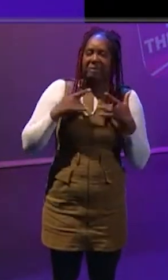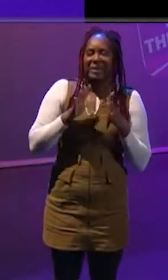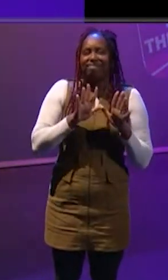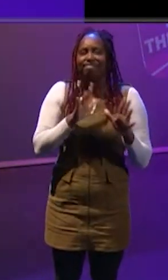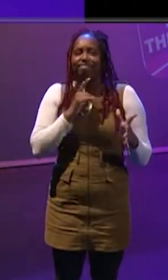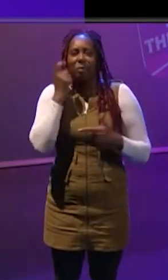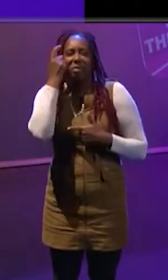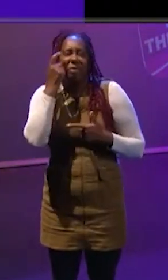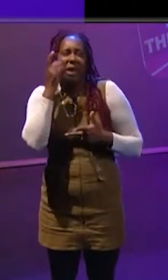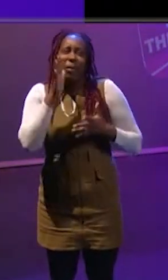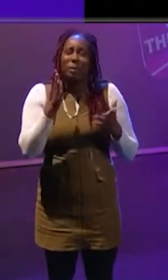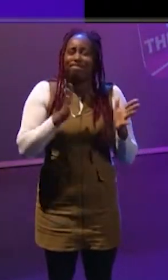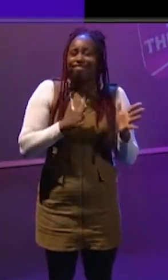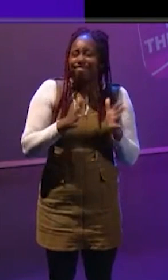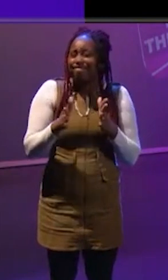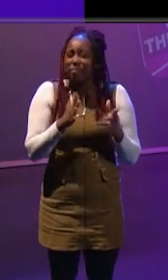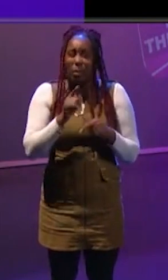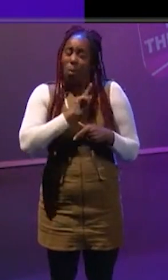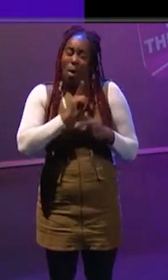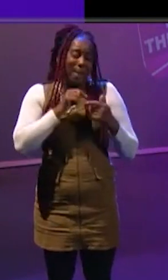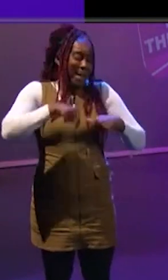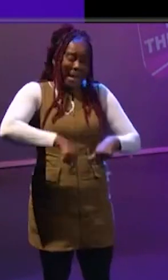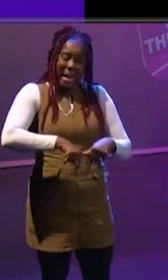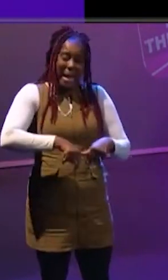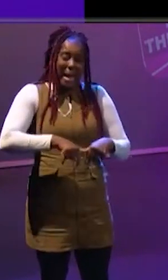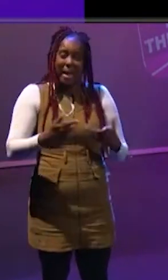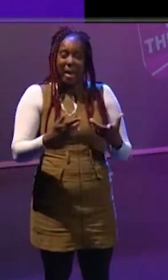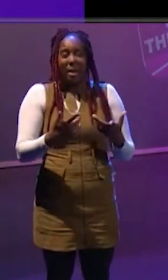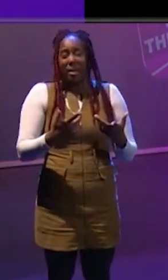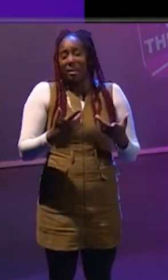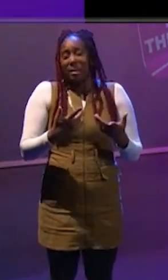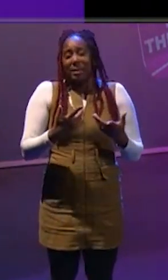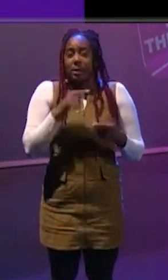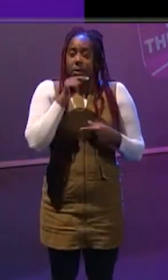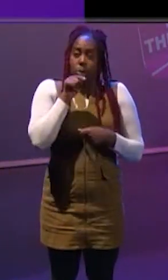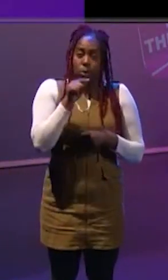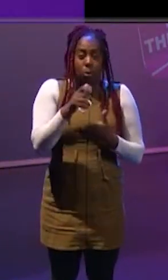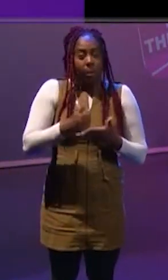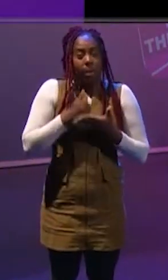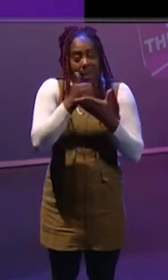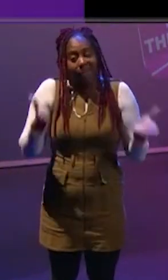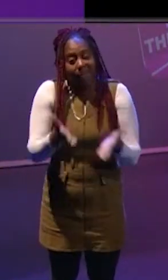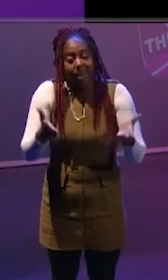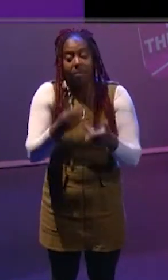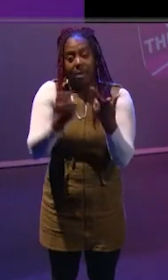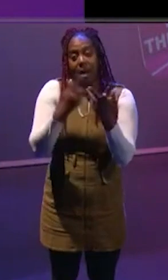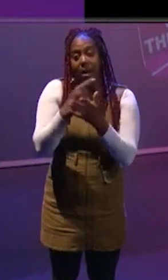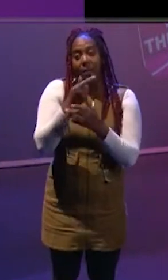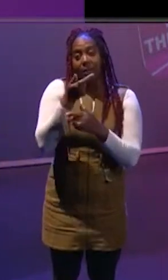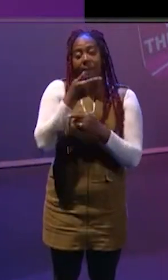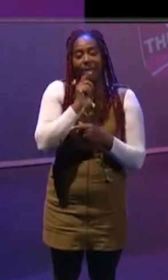of, oh, I don't know why I'm here. I don't belong to be here. I promise you, you're inspiring someone in everything that you do.